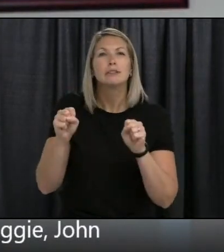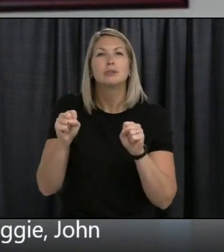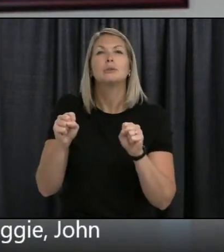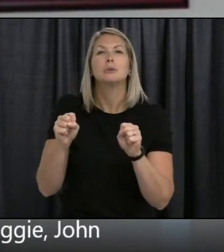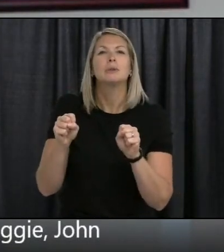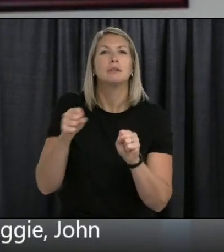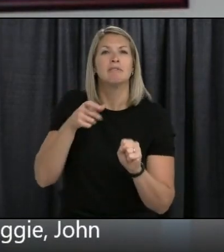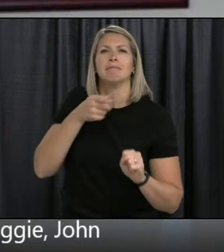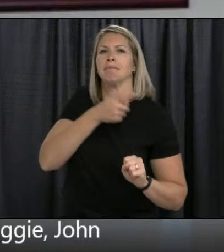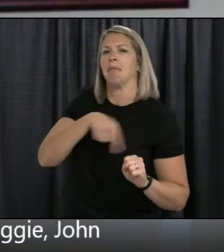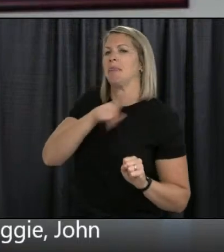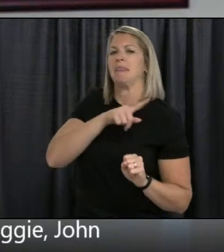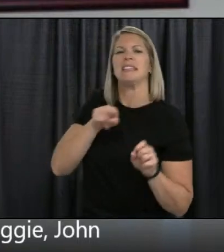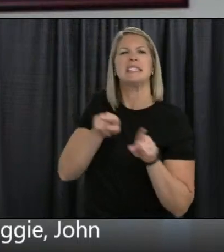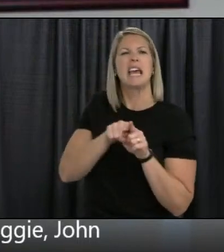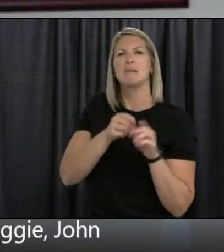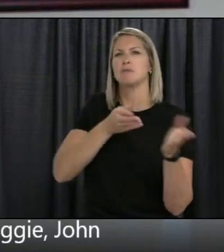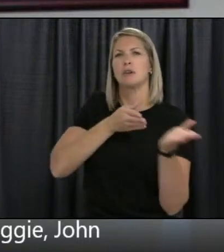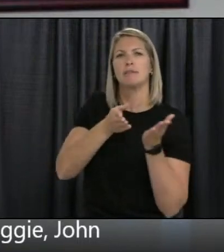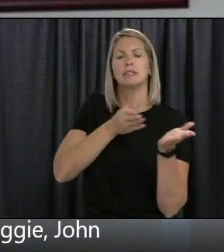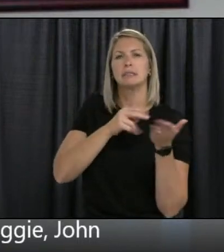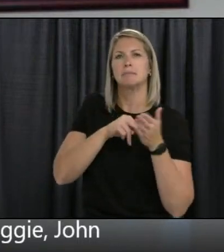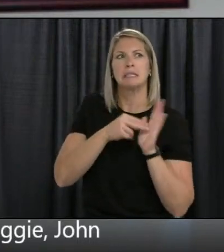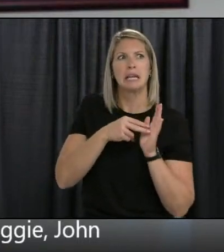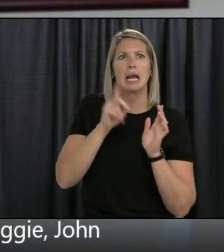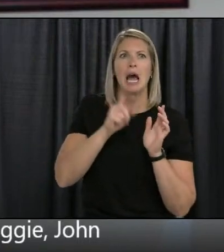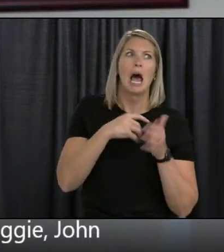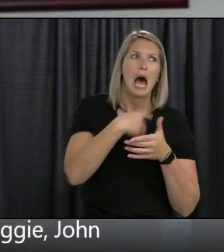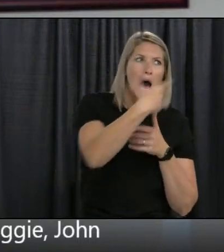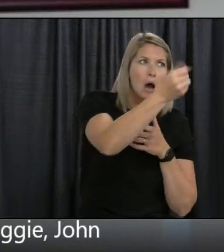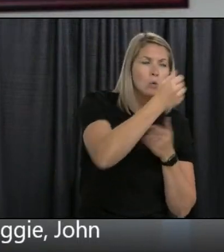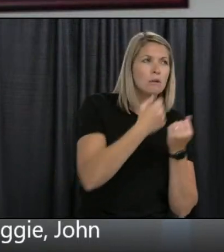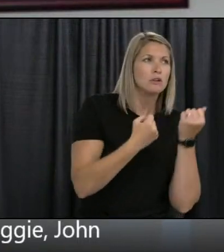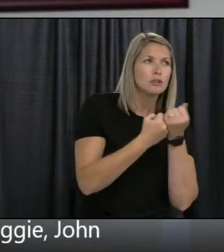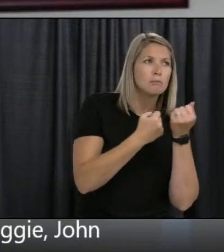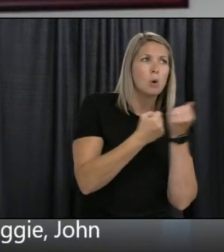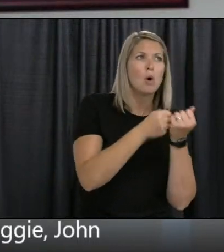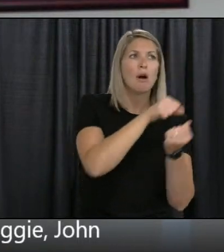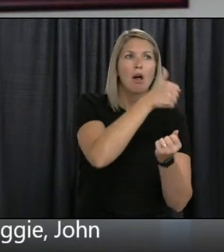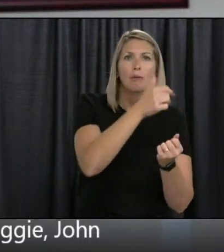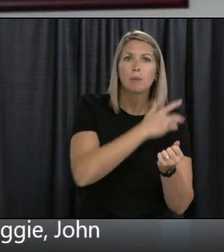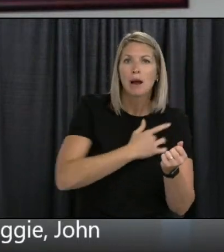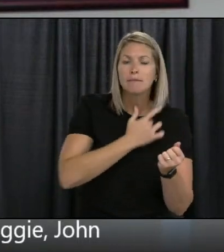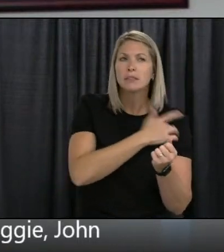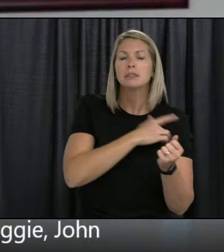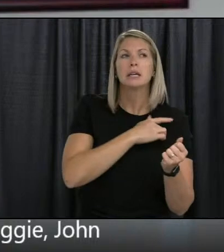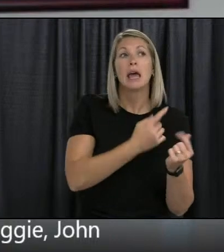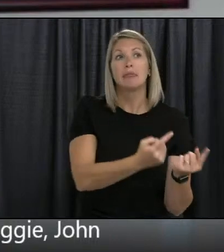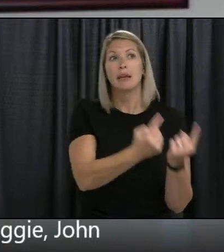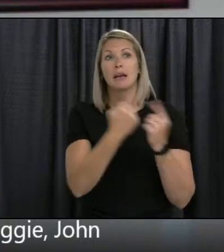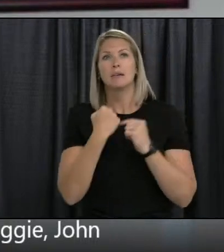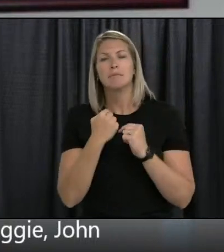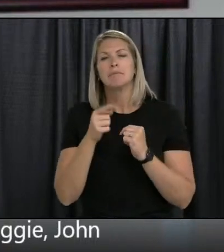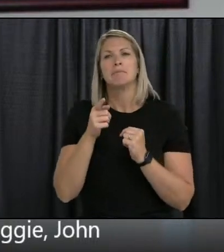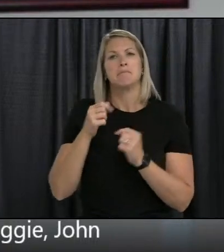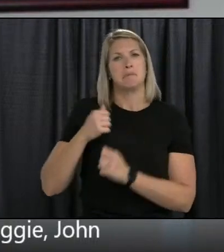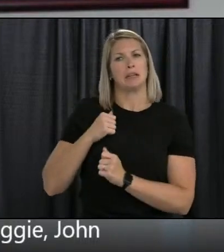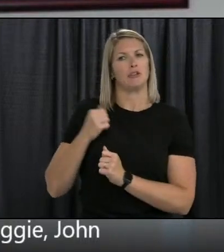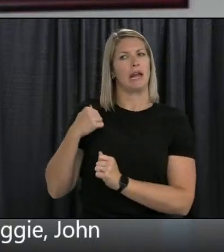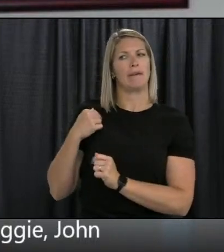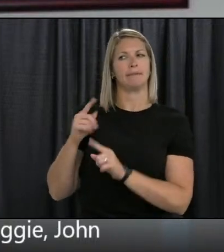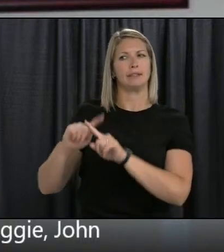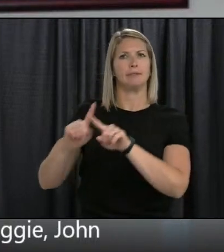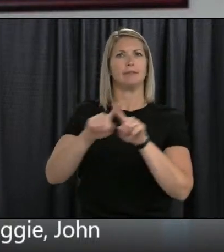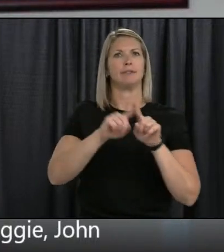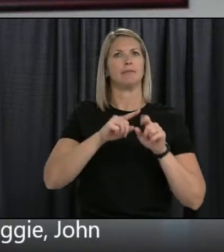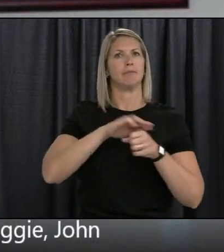for ferry purposes and also for supporting our military in their missions on base and